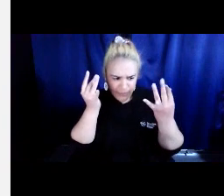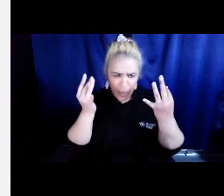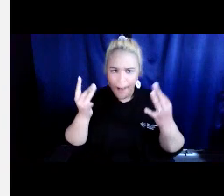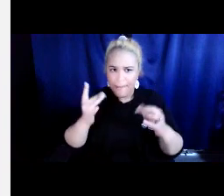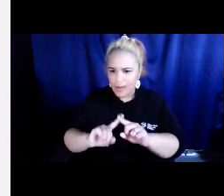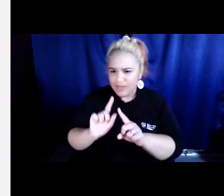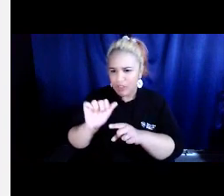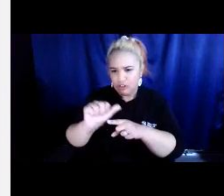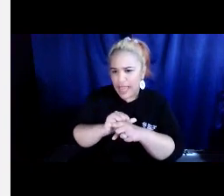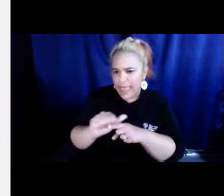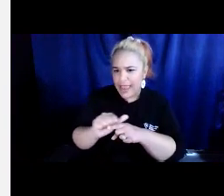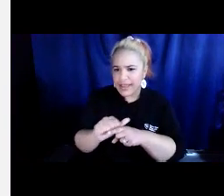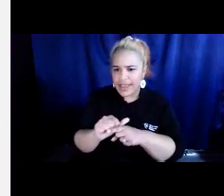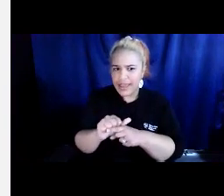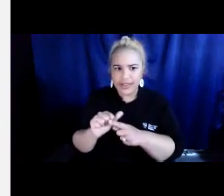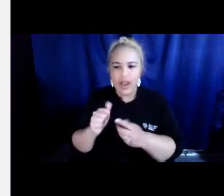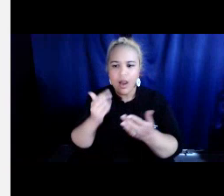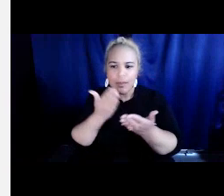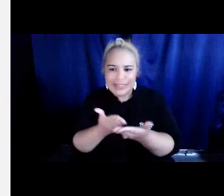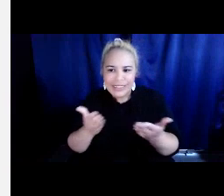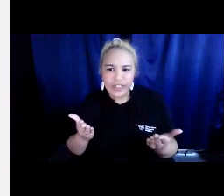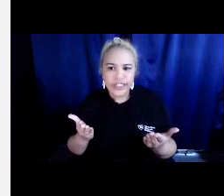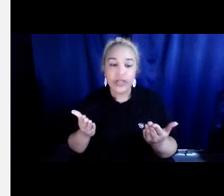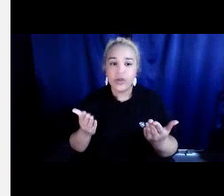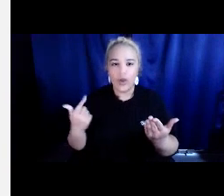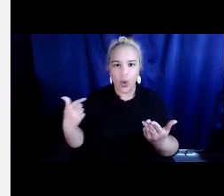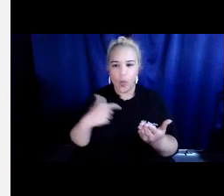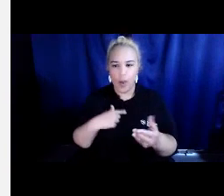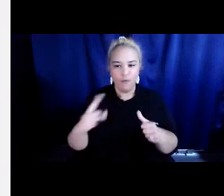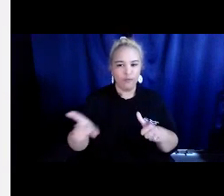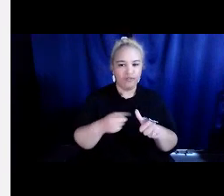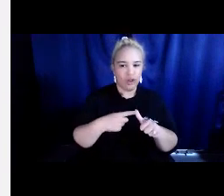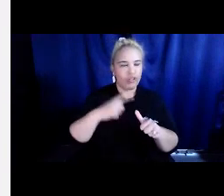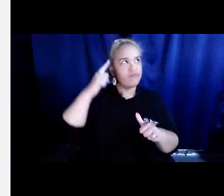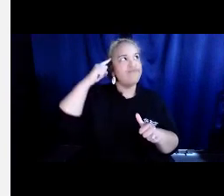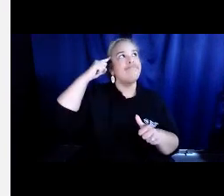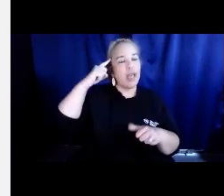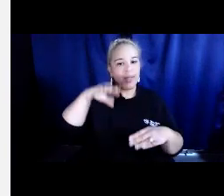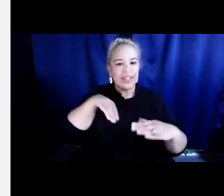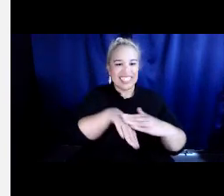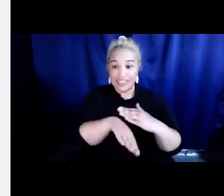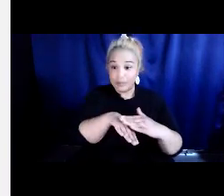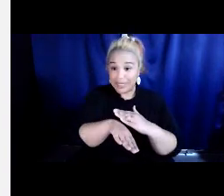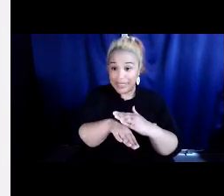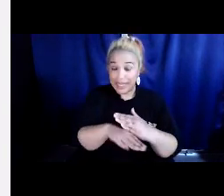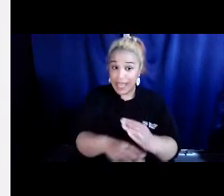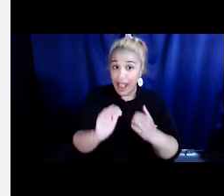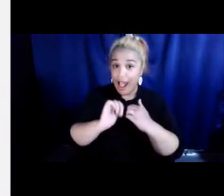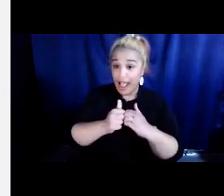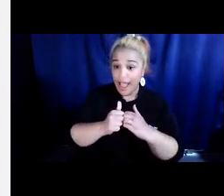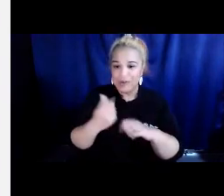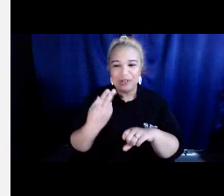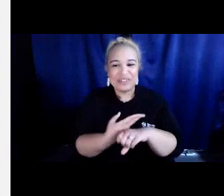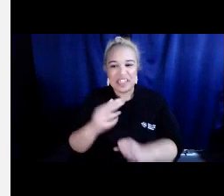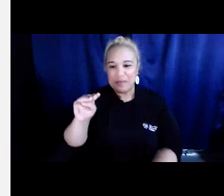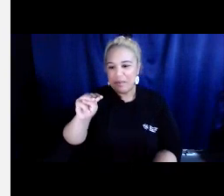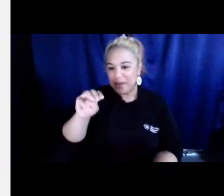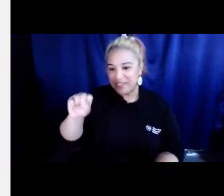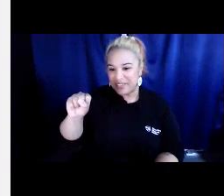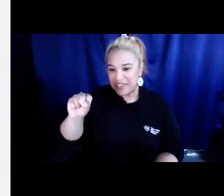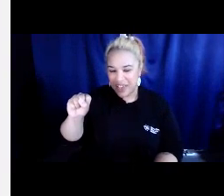our PowerPoint. We address color contrast, font style and size, and add alternative text, known as alt